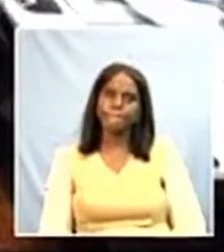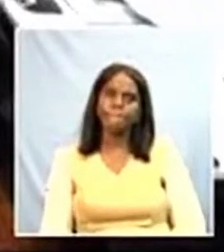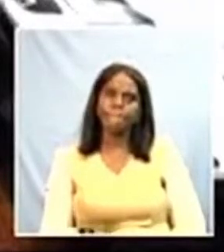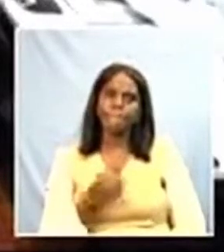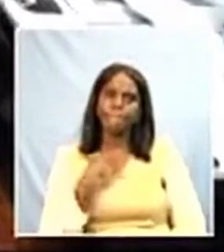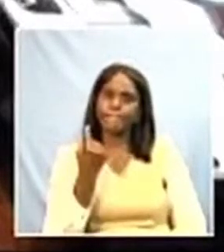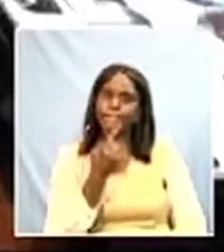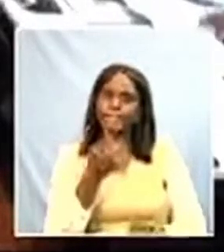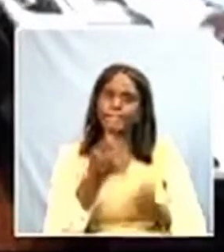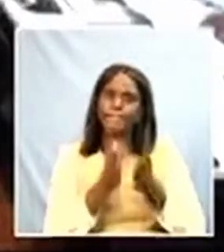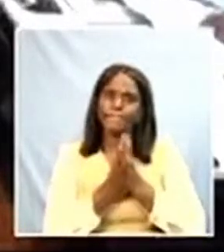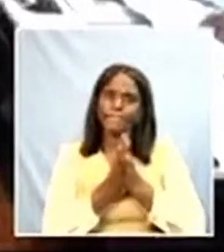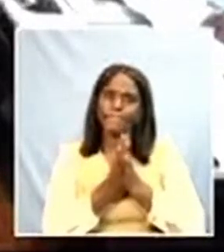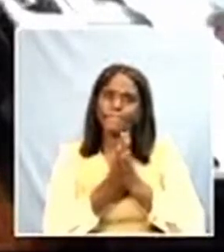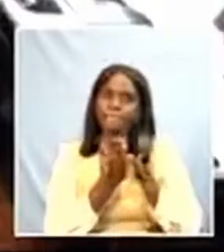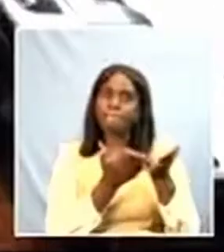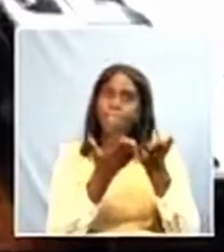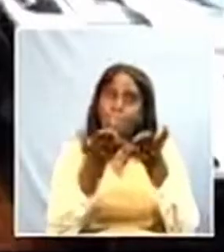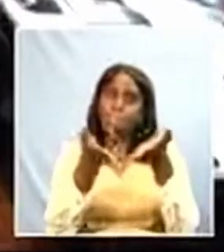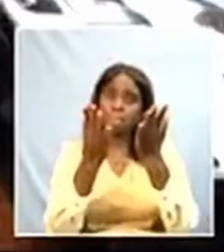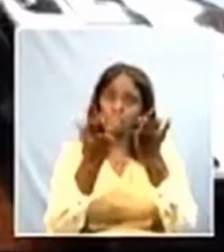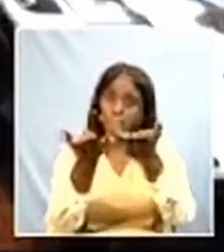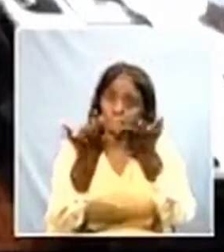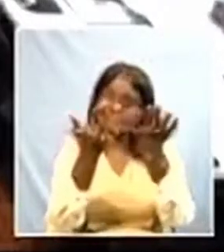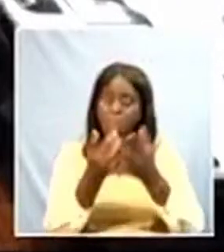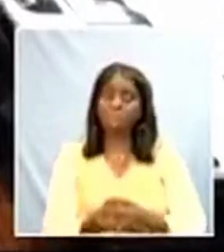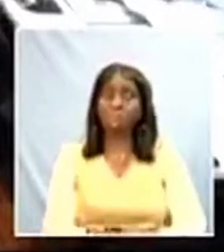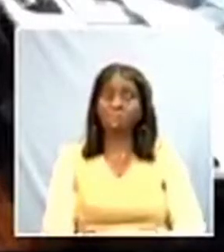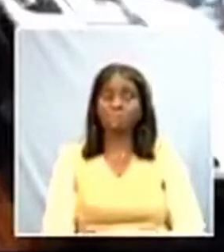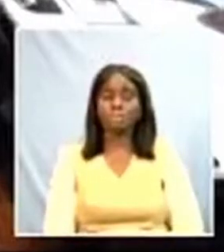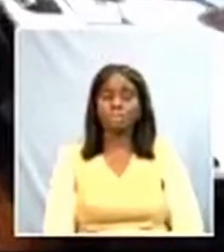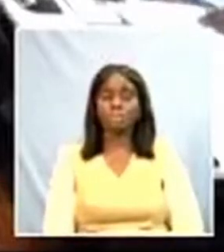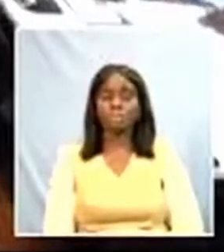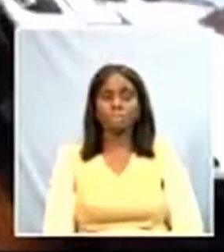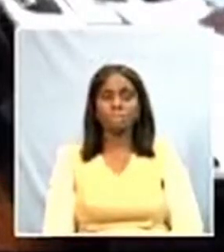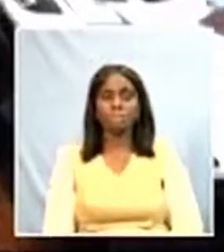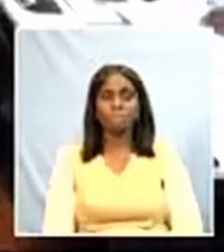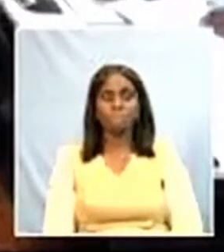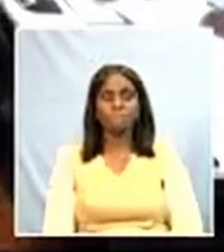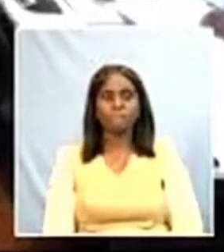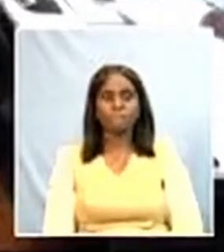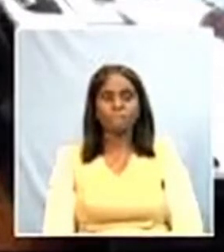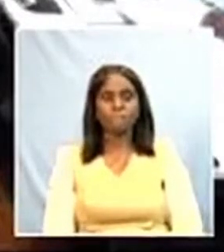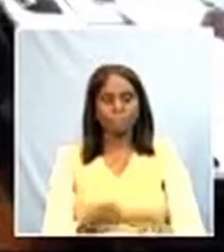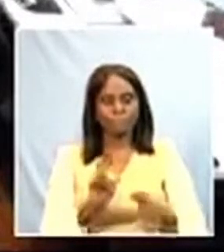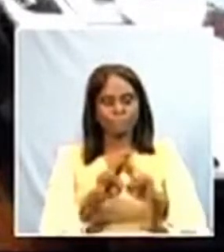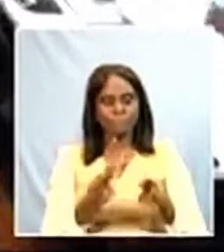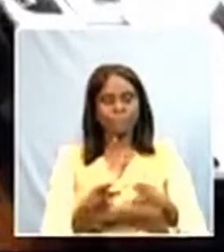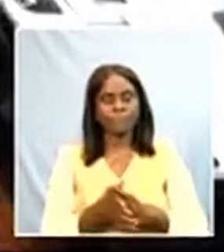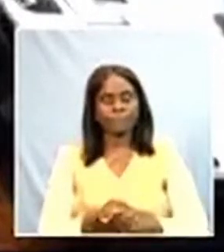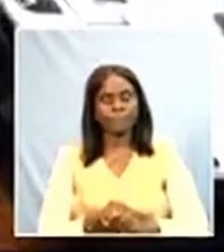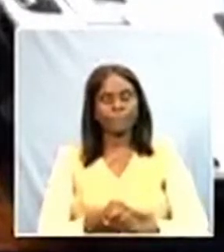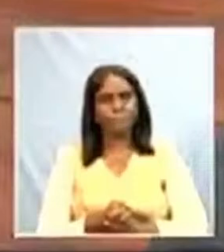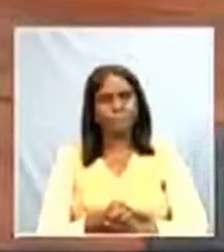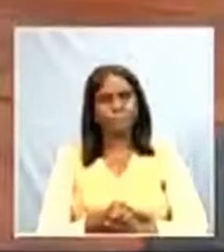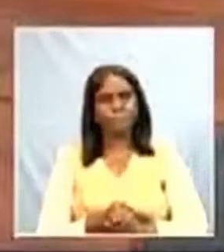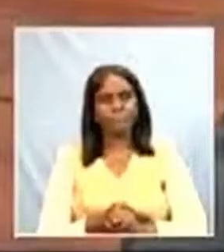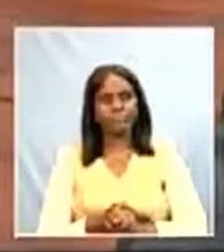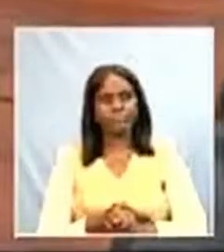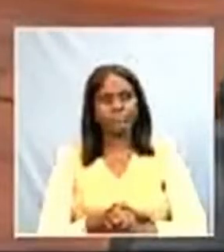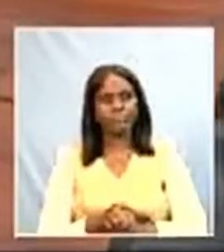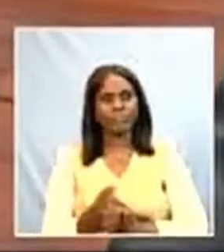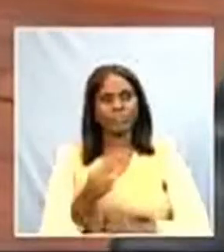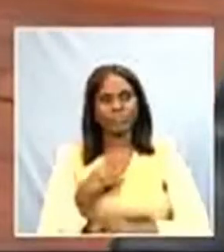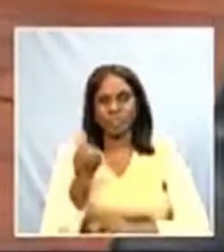for... I will allow you. Chair, I